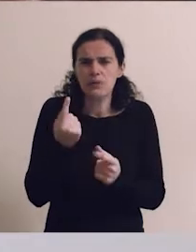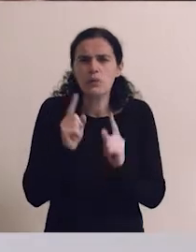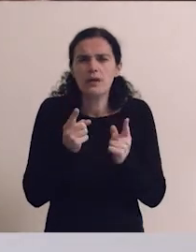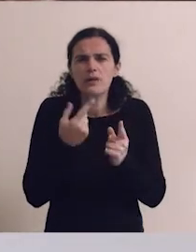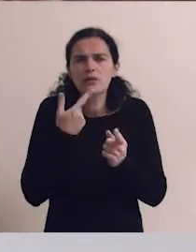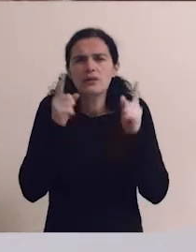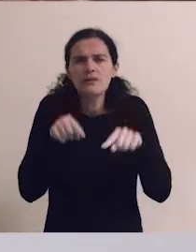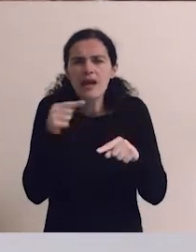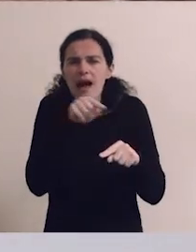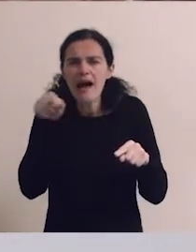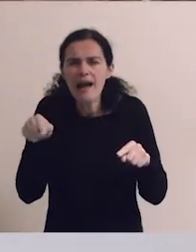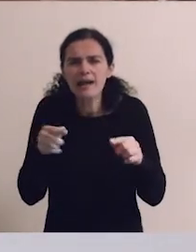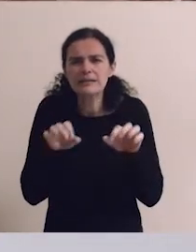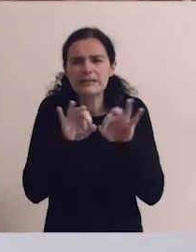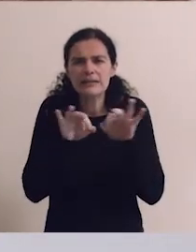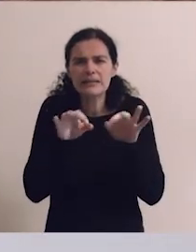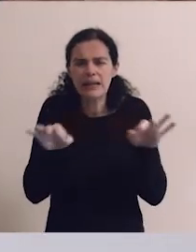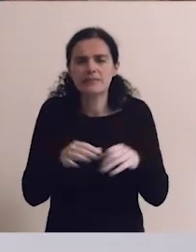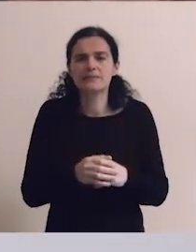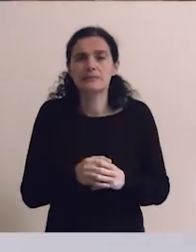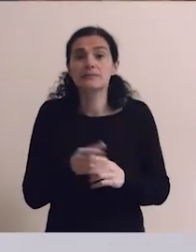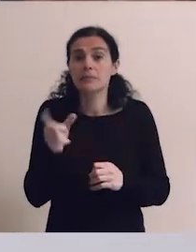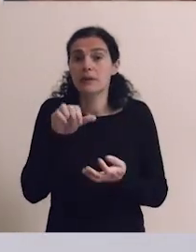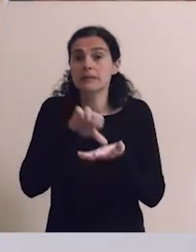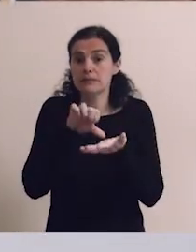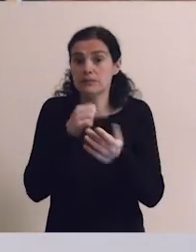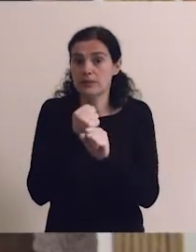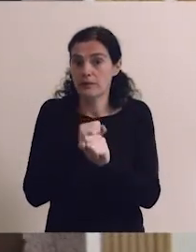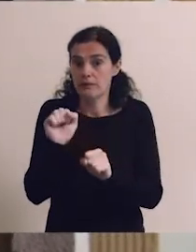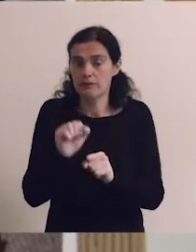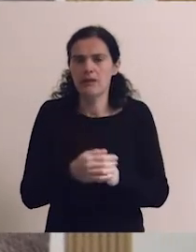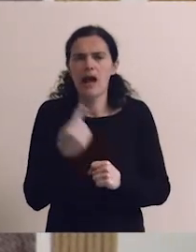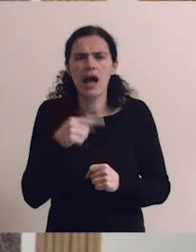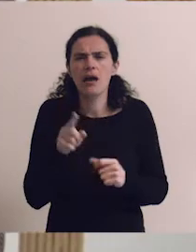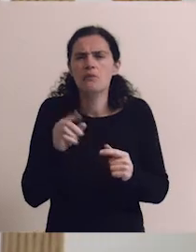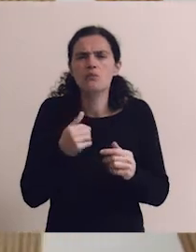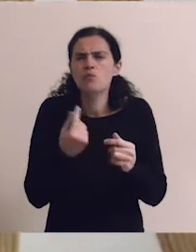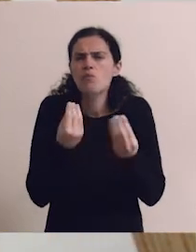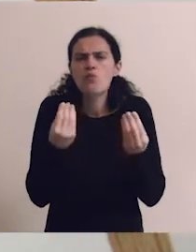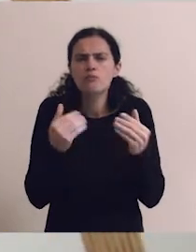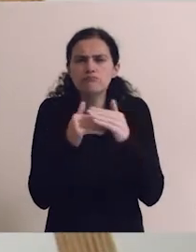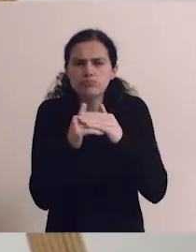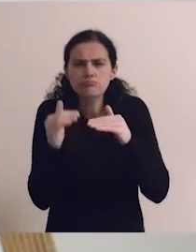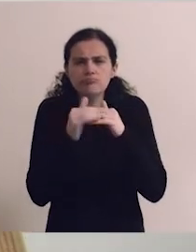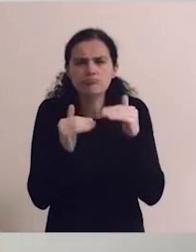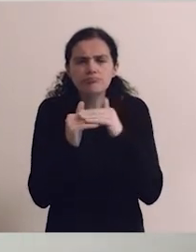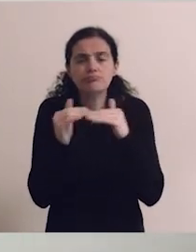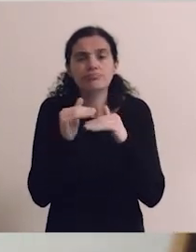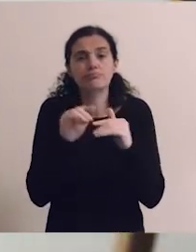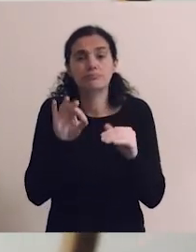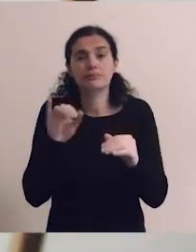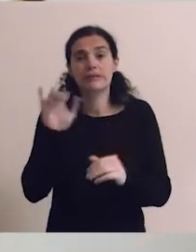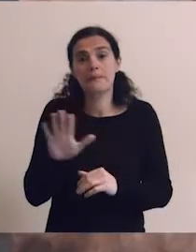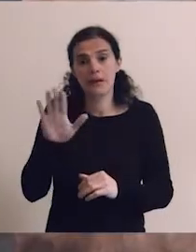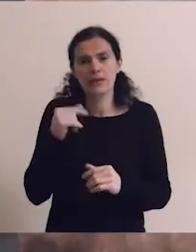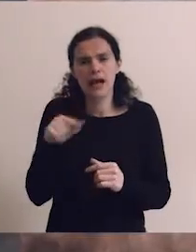of reproducibility is also at the center of her work. So you have many, many layers here that come to